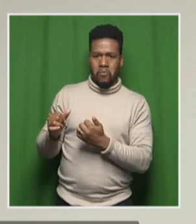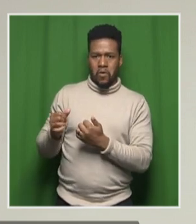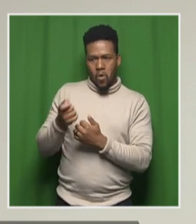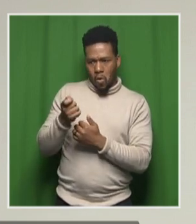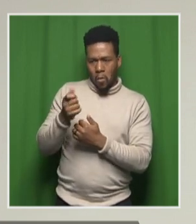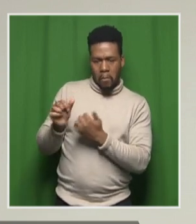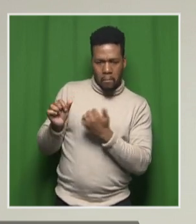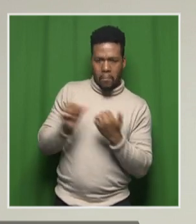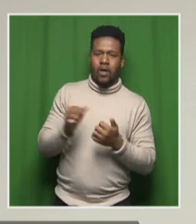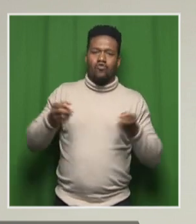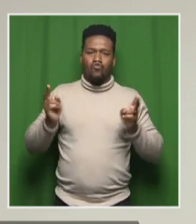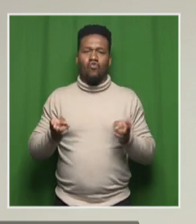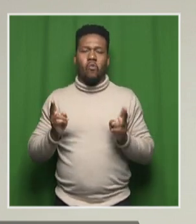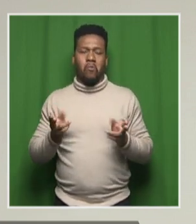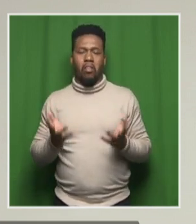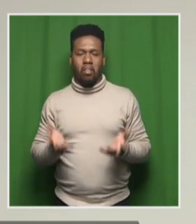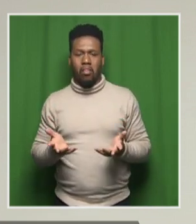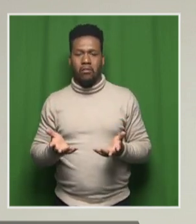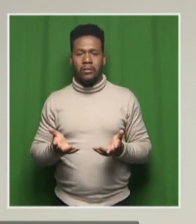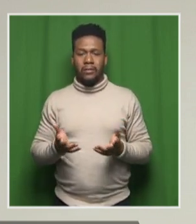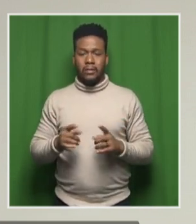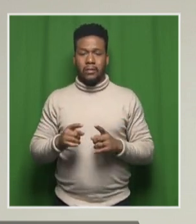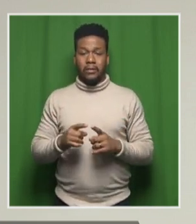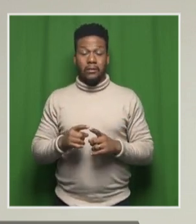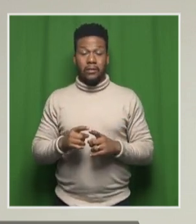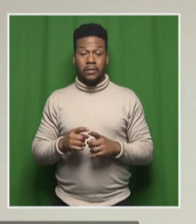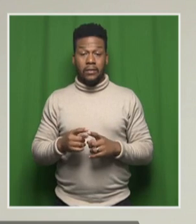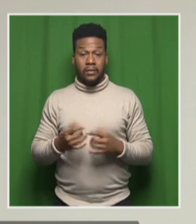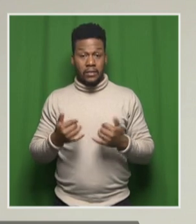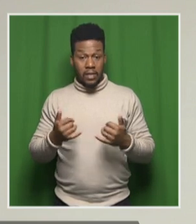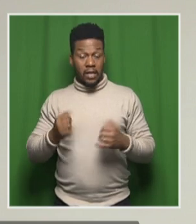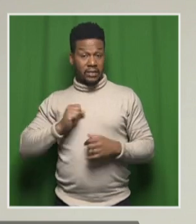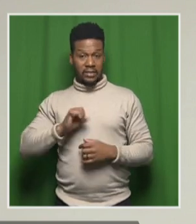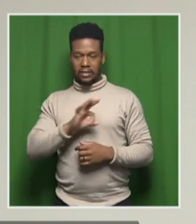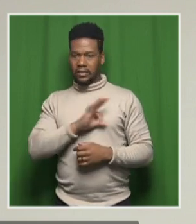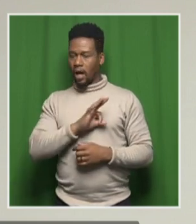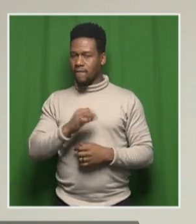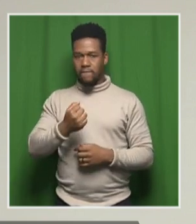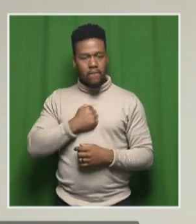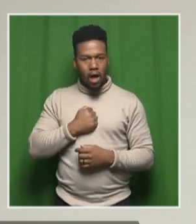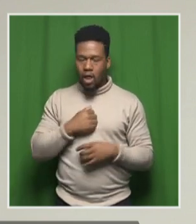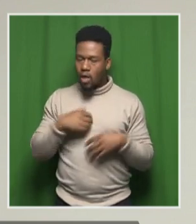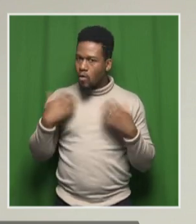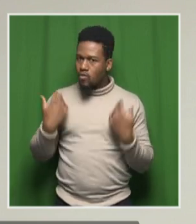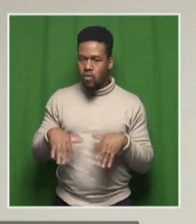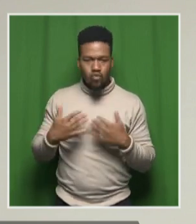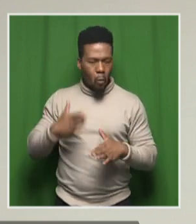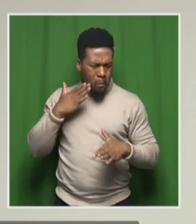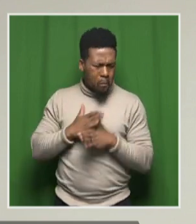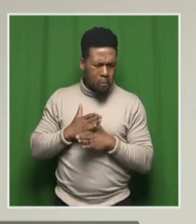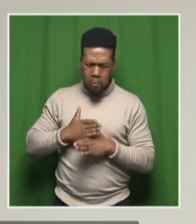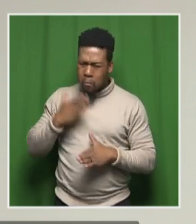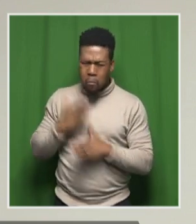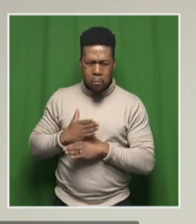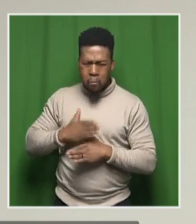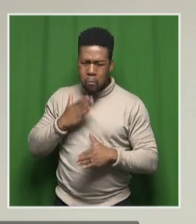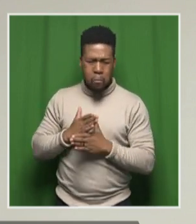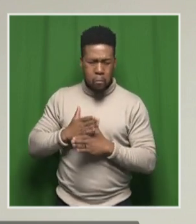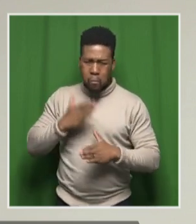a bit of maintenance on our technical side. And my staff worked like absolute demons to make sure that they could